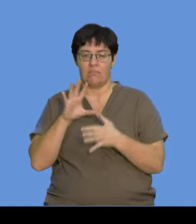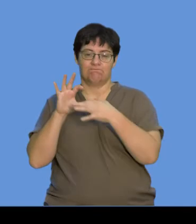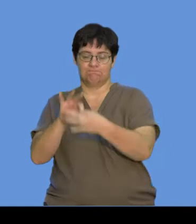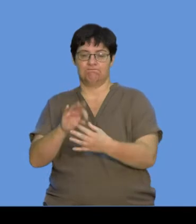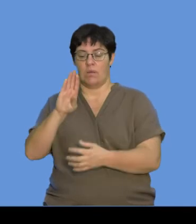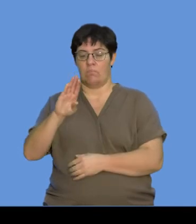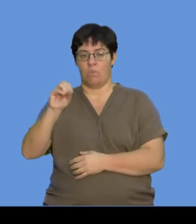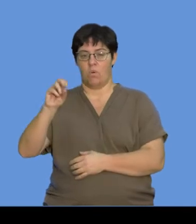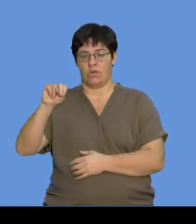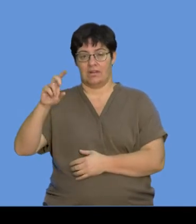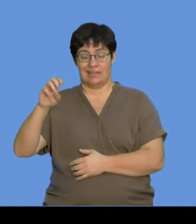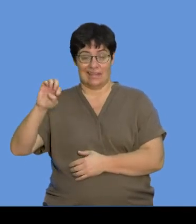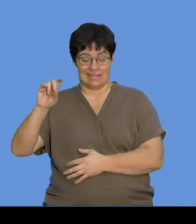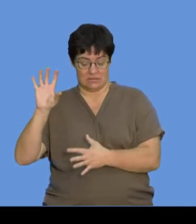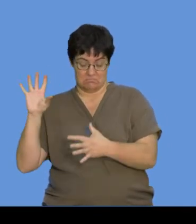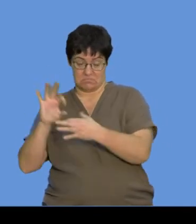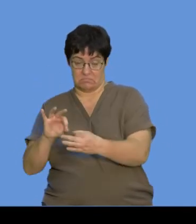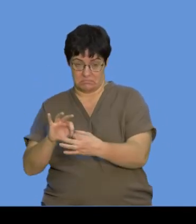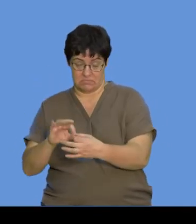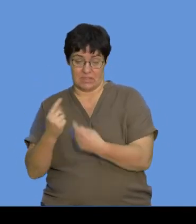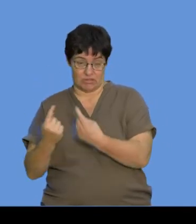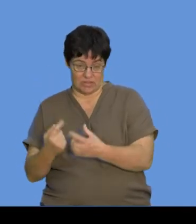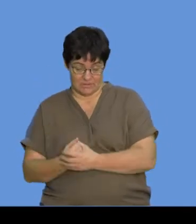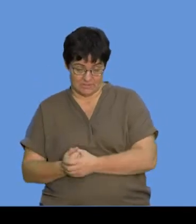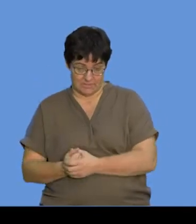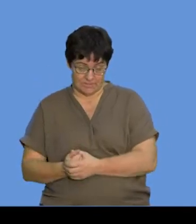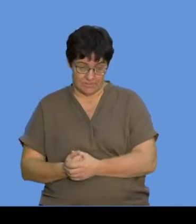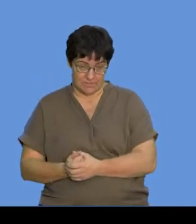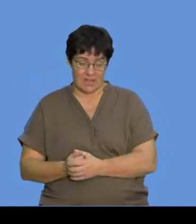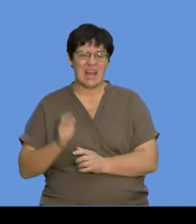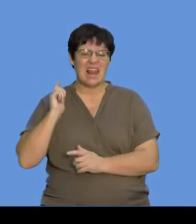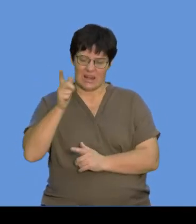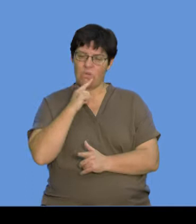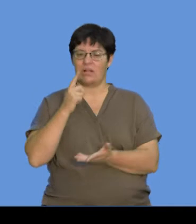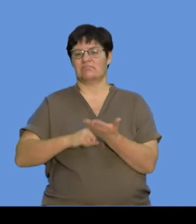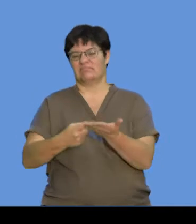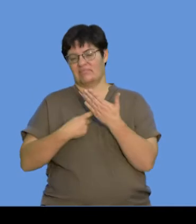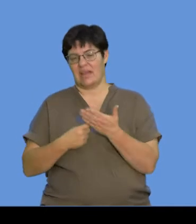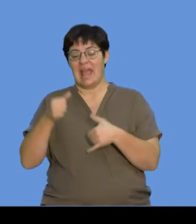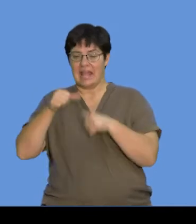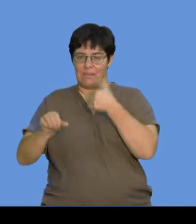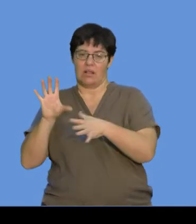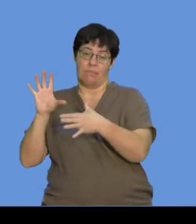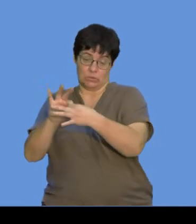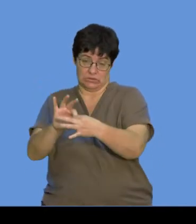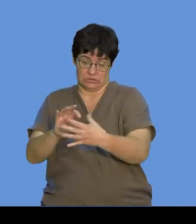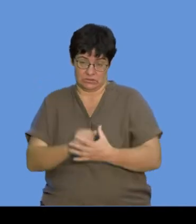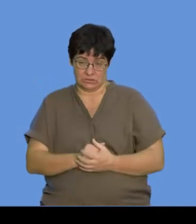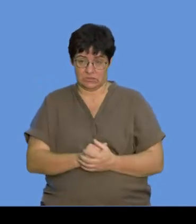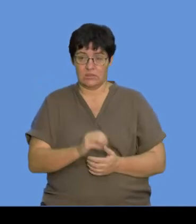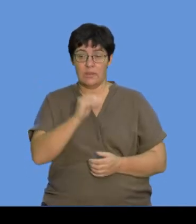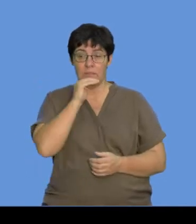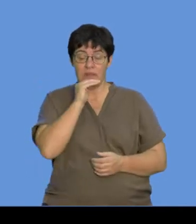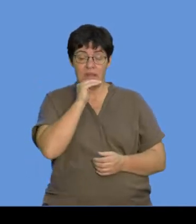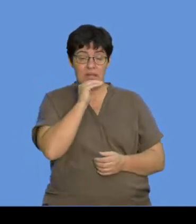being bonded to each other, okay? Right, so we'll talk about chemical bonding at a later stage, but these particles